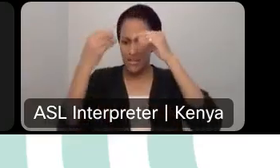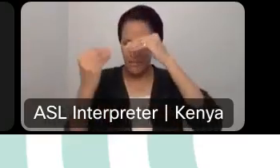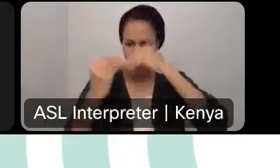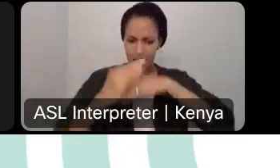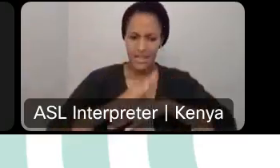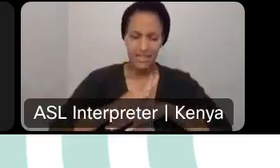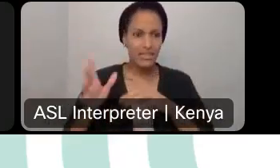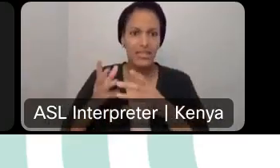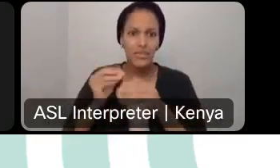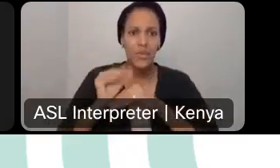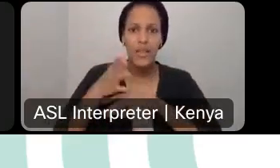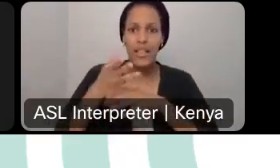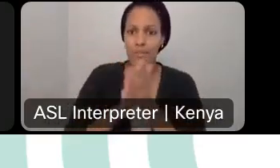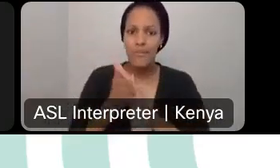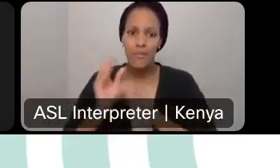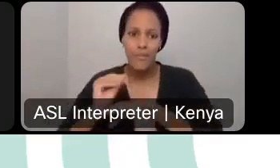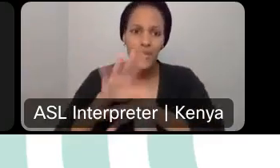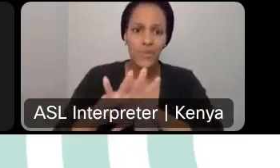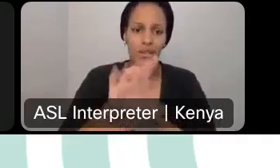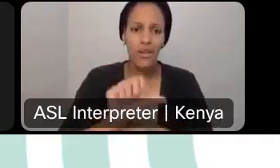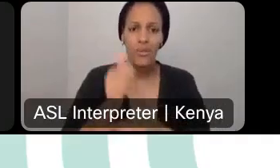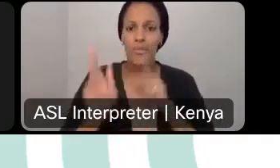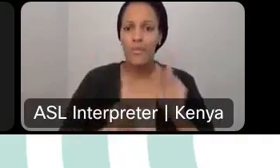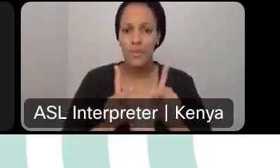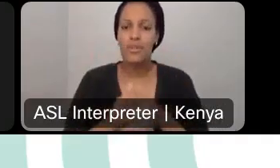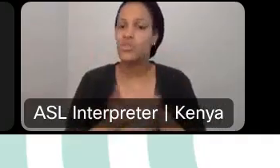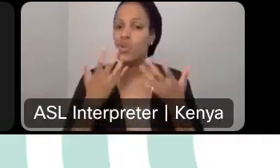taking discriminatory action towards someone.